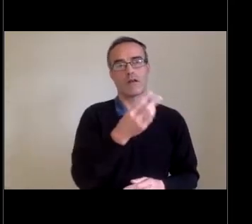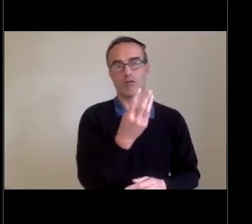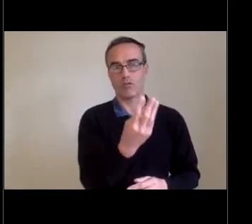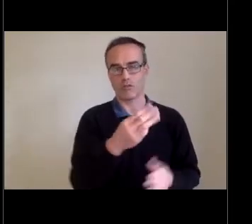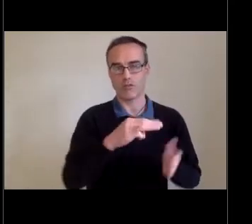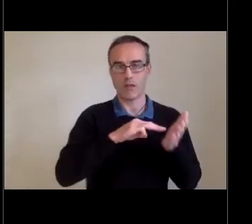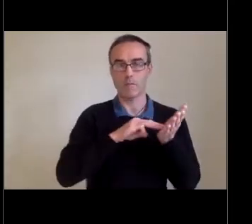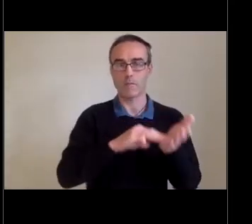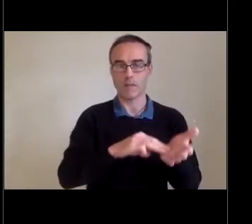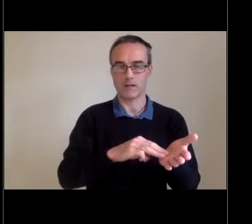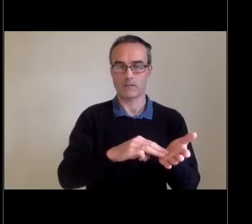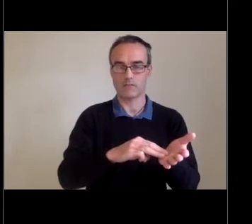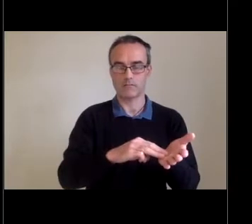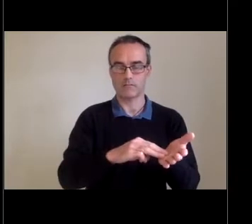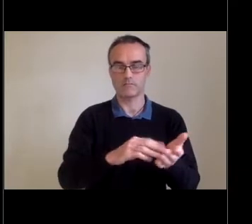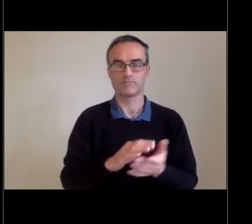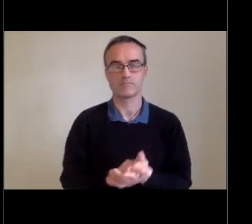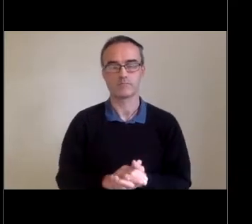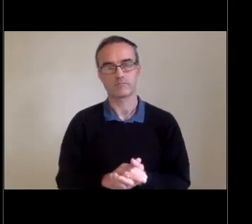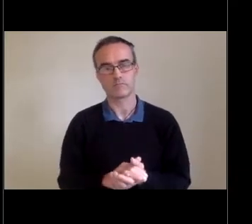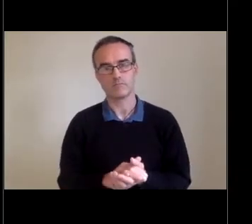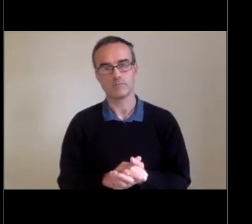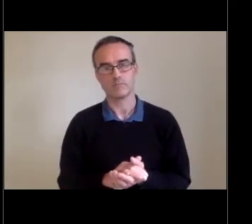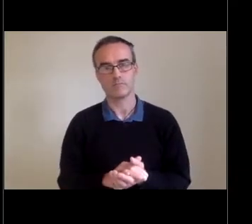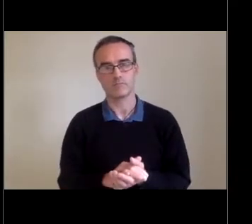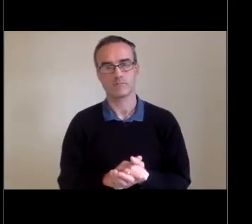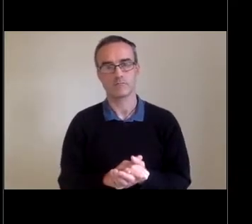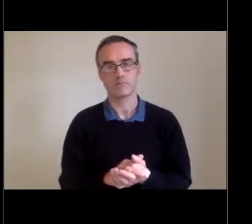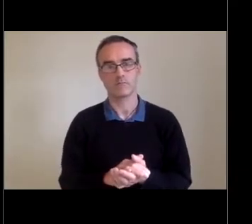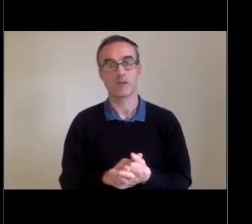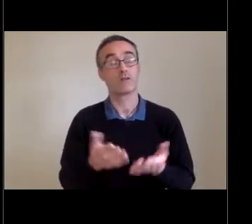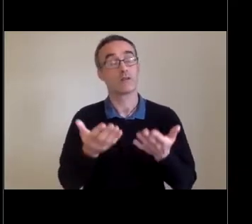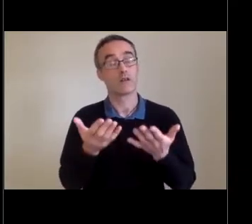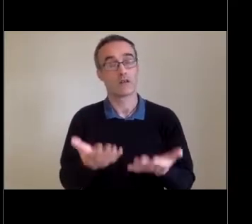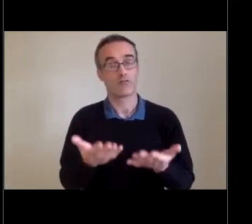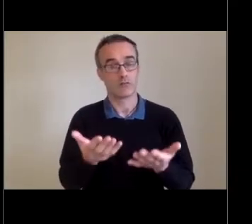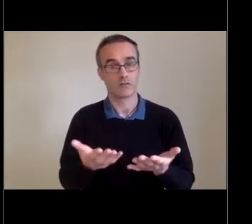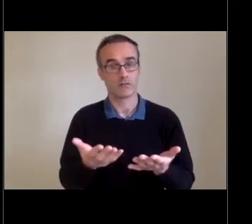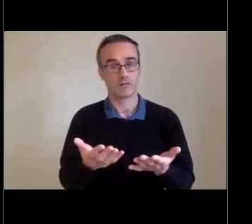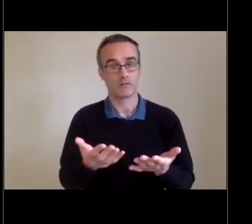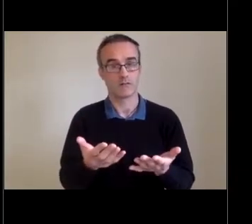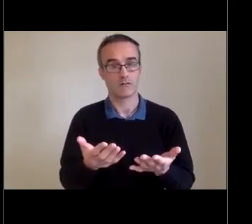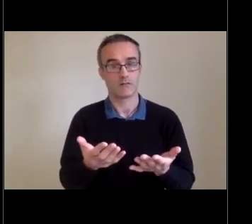101.83 million inhabitants. Currently, we have